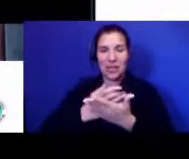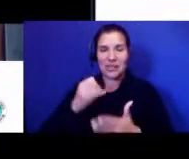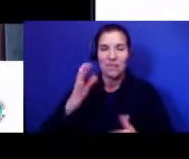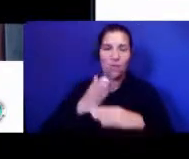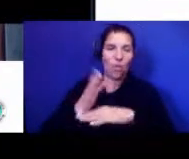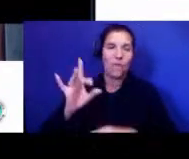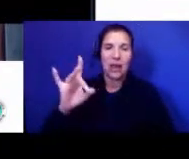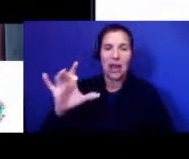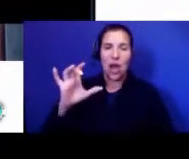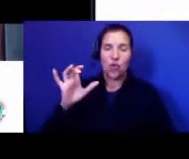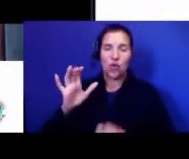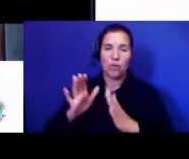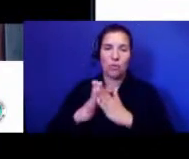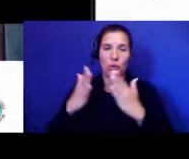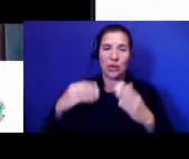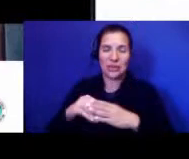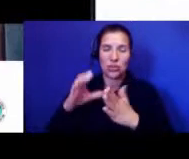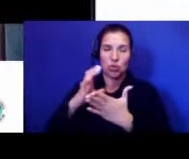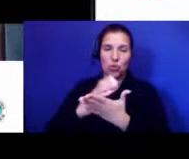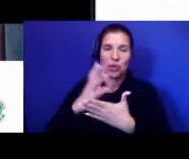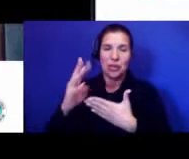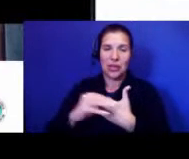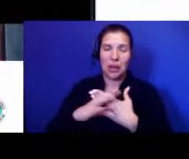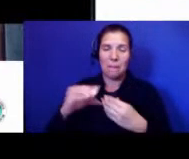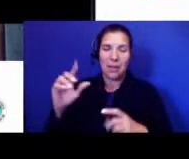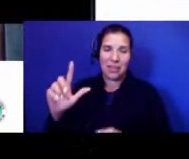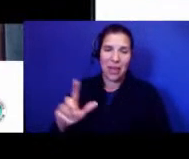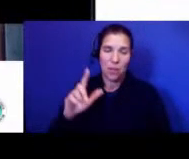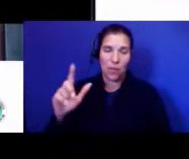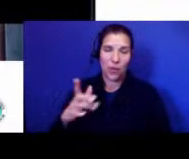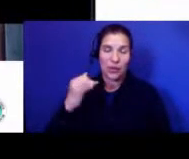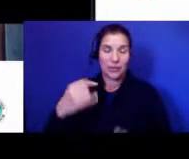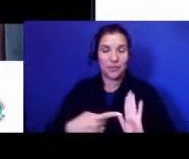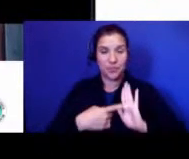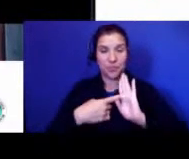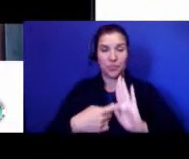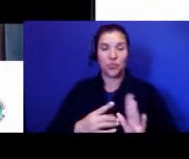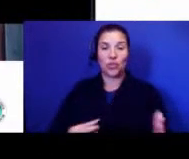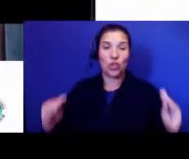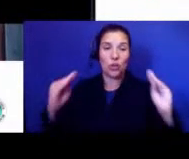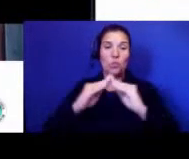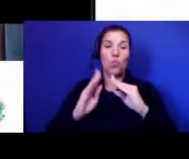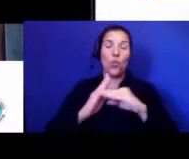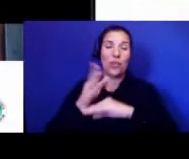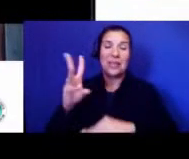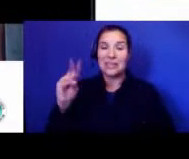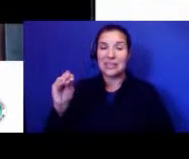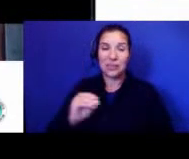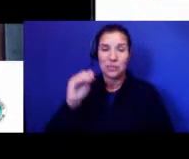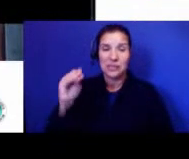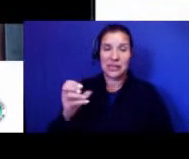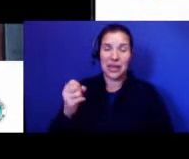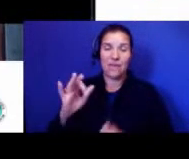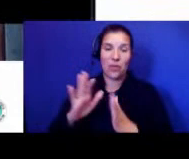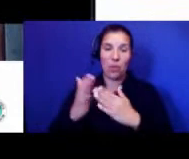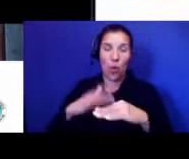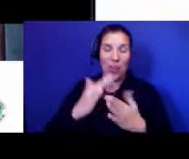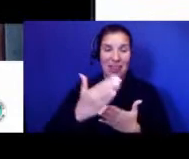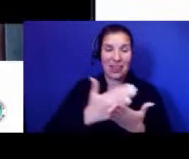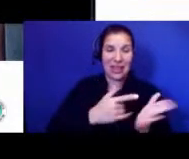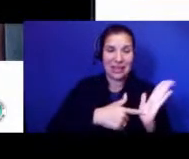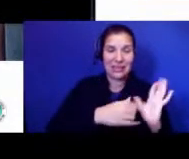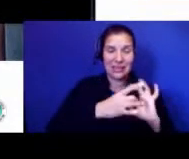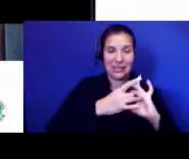their curricula, classrooms, and libraries. Analysis showed that more than 60% of the books on that list had to do